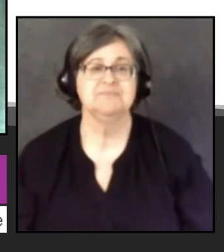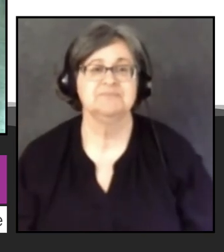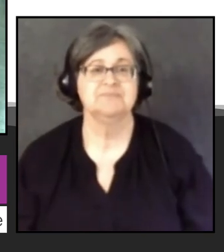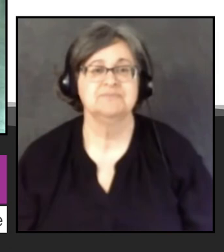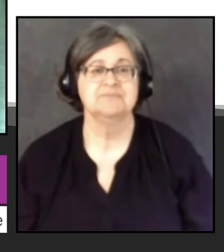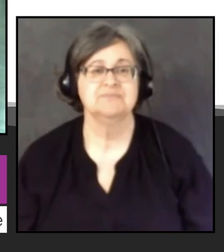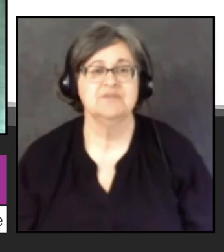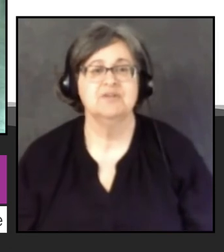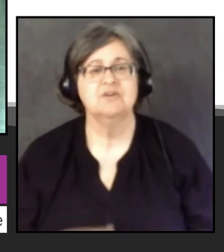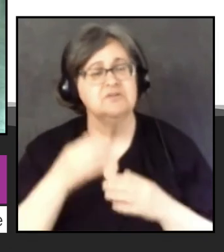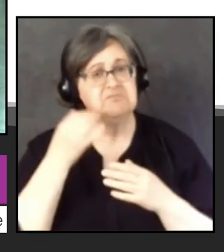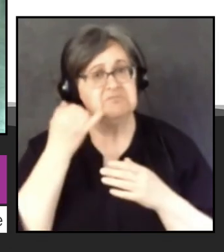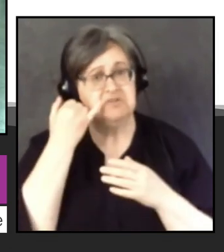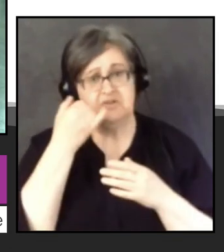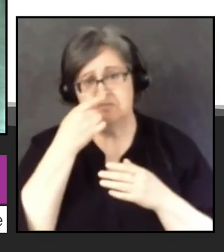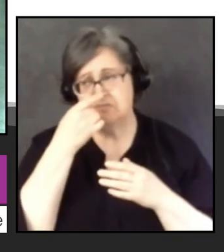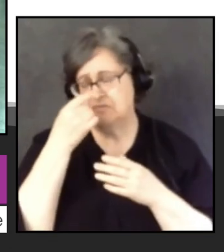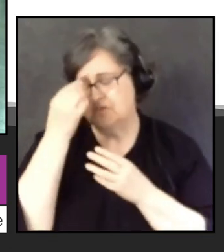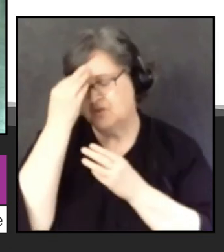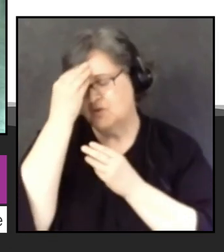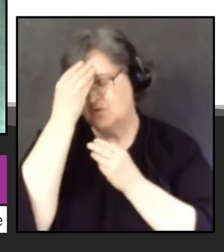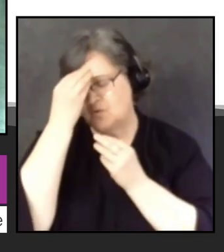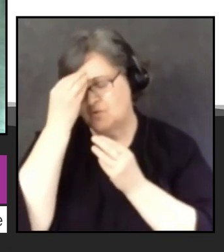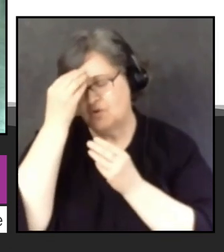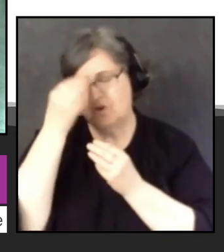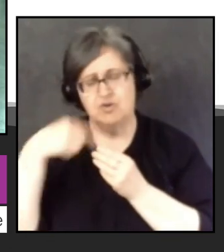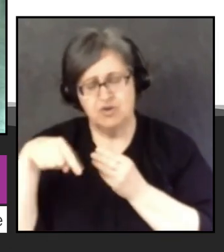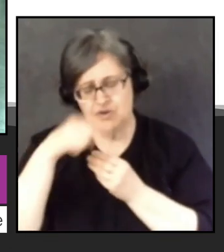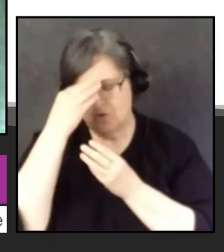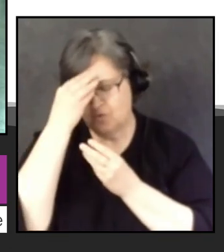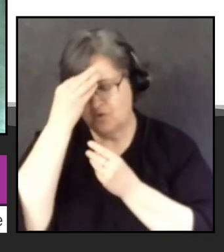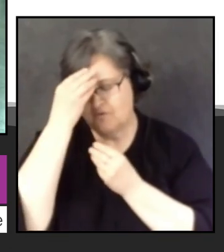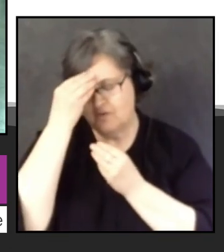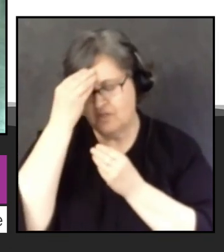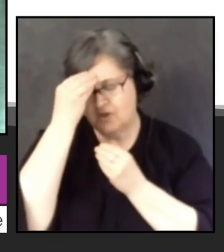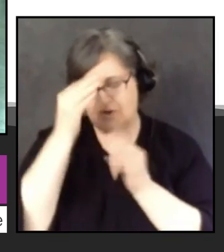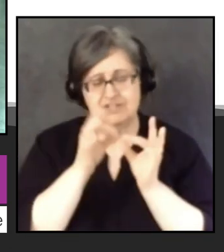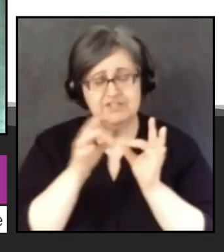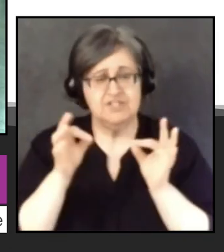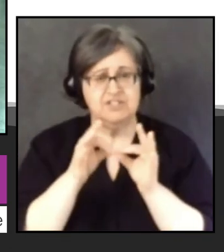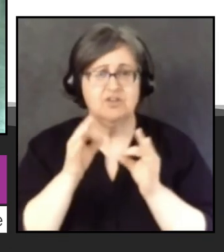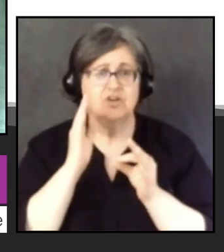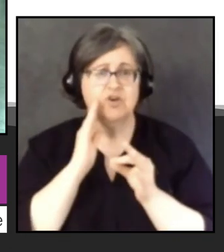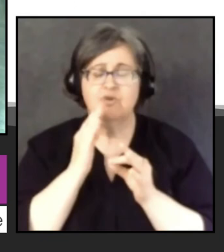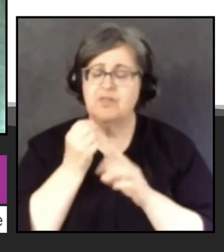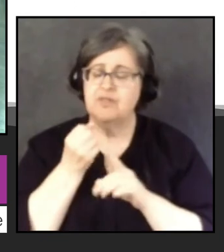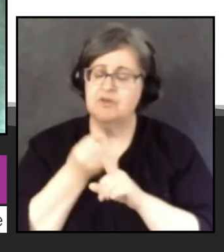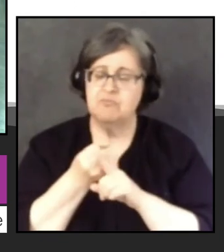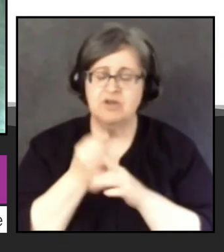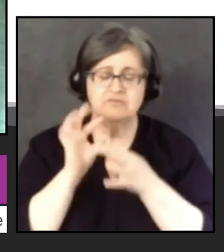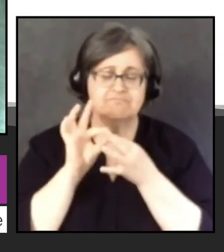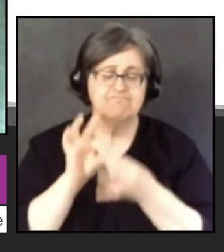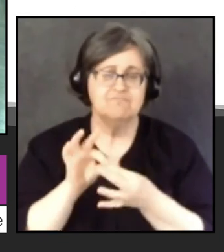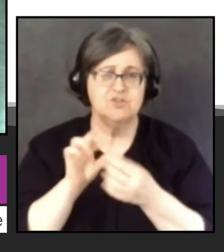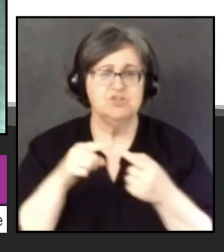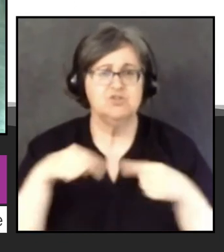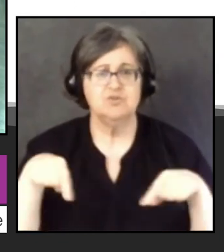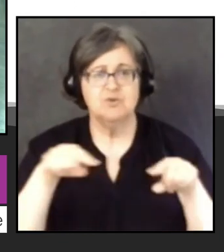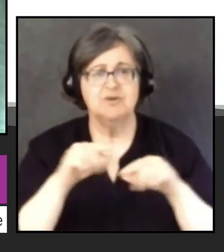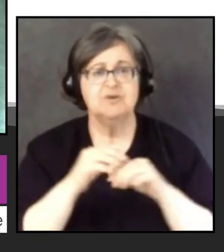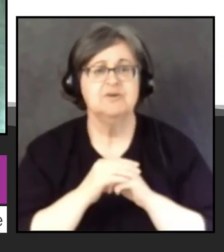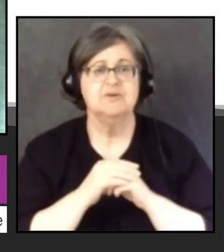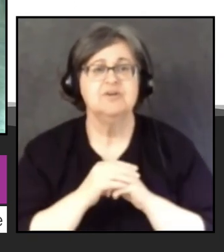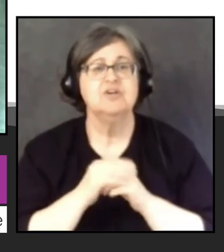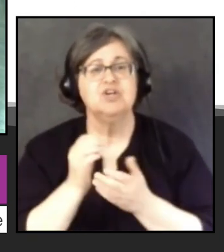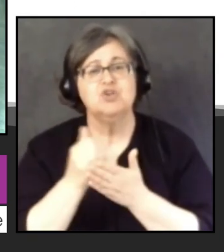We can all reflect on those words or statements and allow them to resonate with you all as we leave today, tonight,